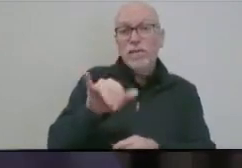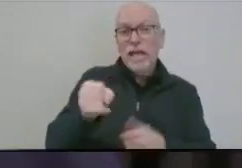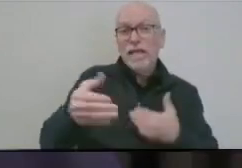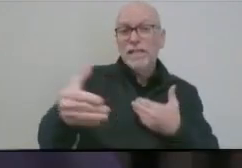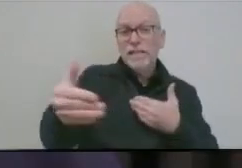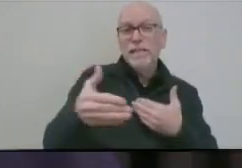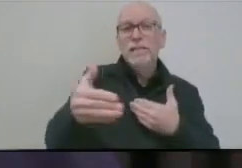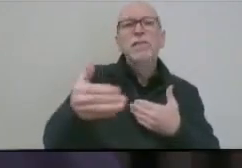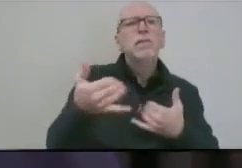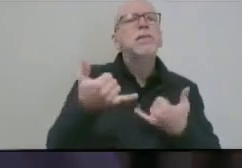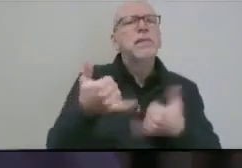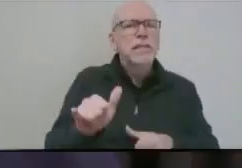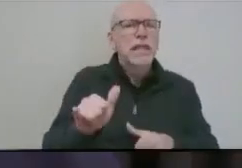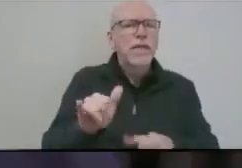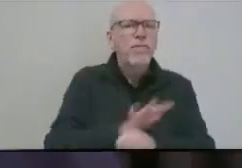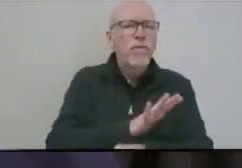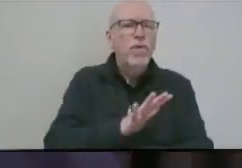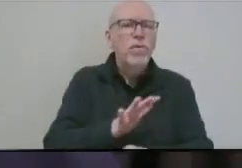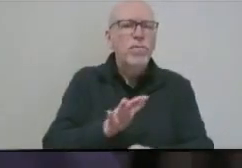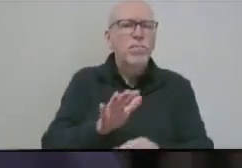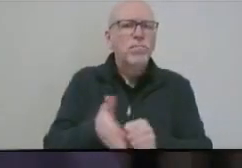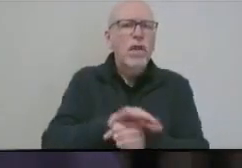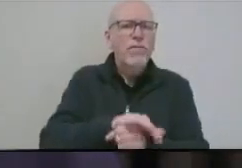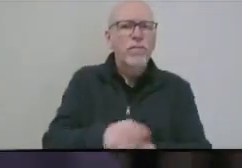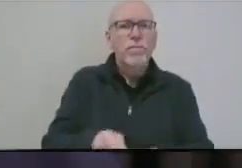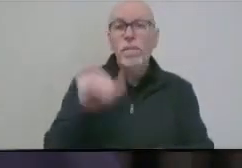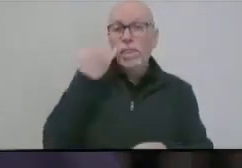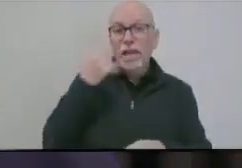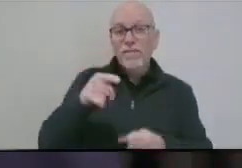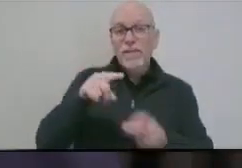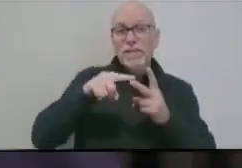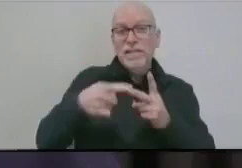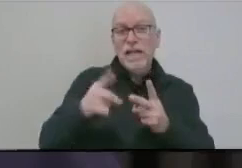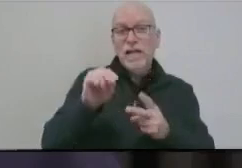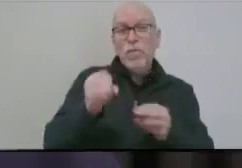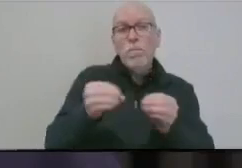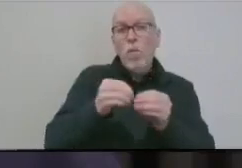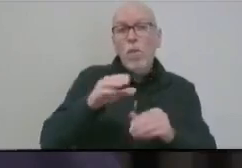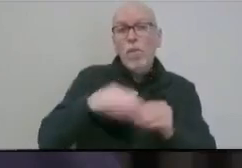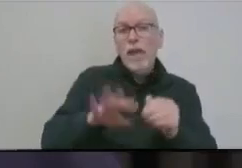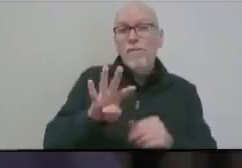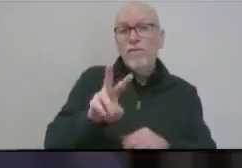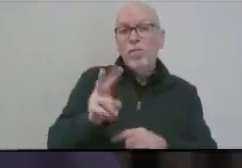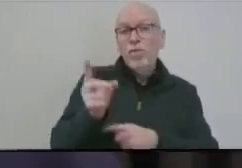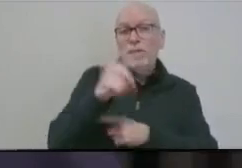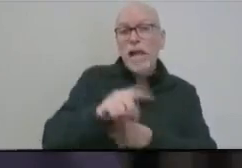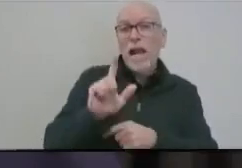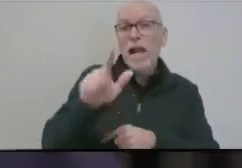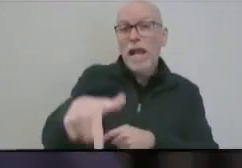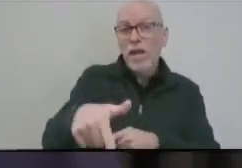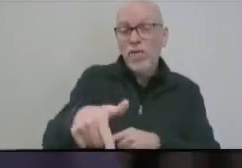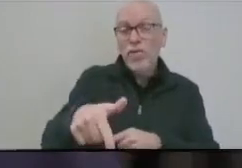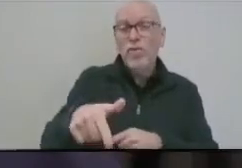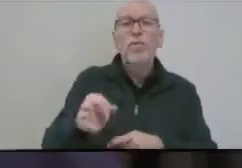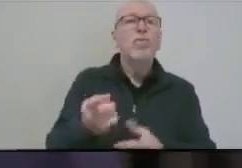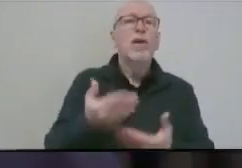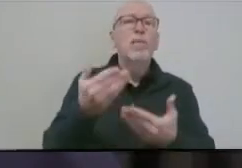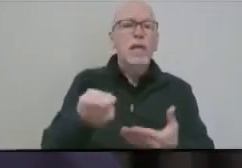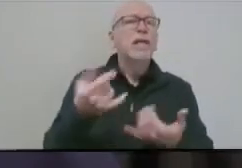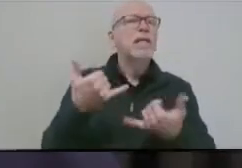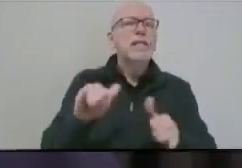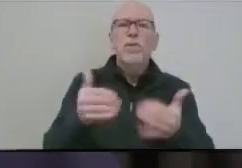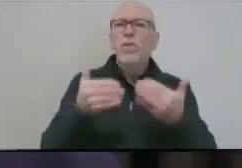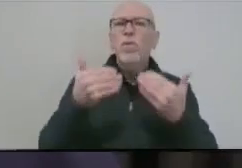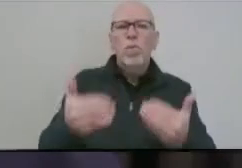does provide full coverage. And if a person's second dose comes more than 42 days from the first one, the recommendation is to still go ahead and